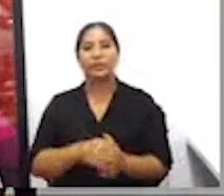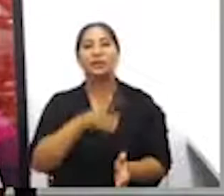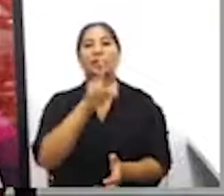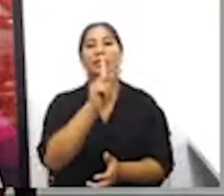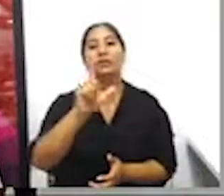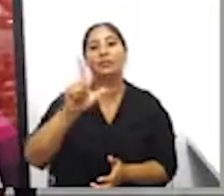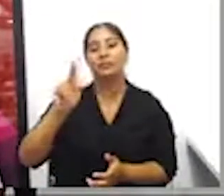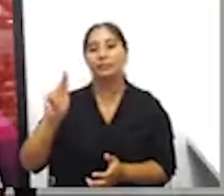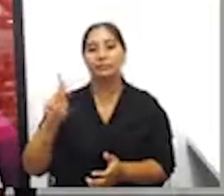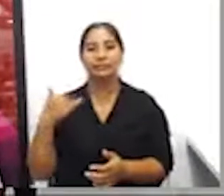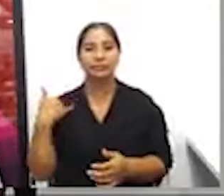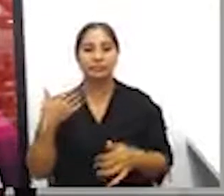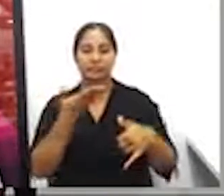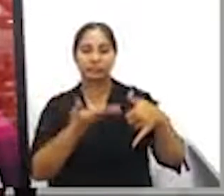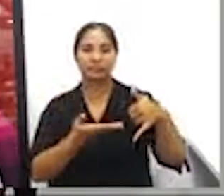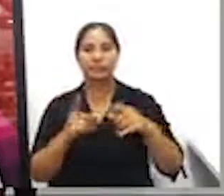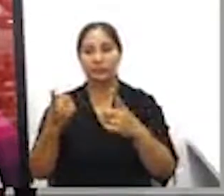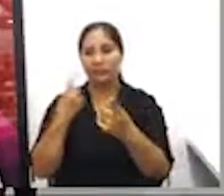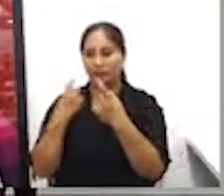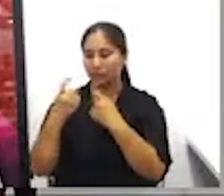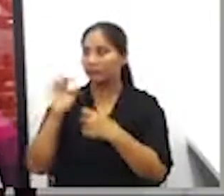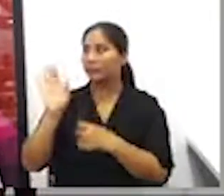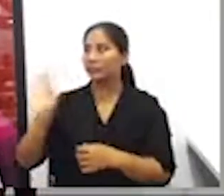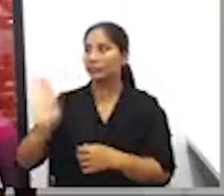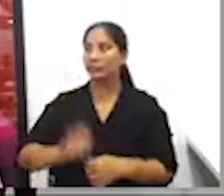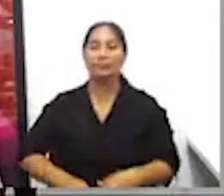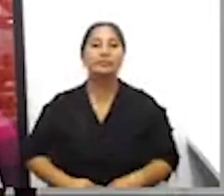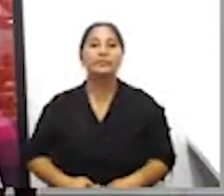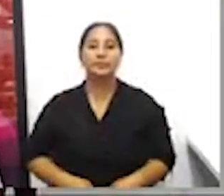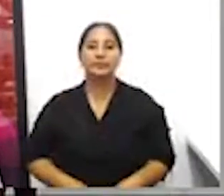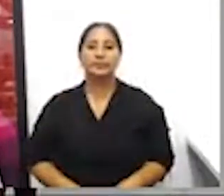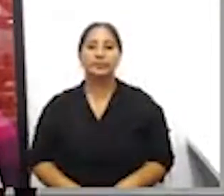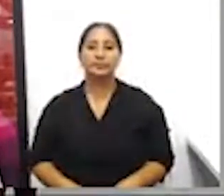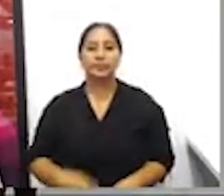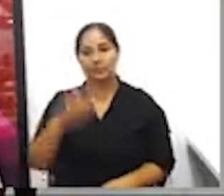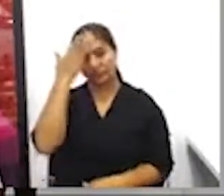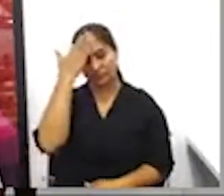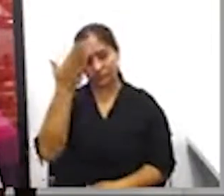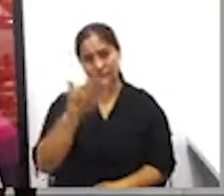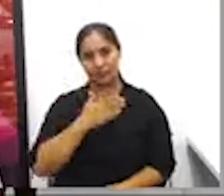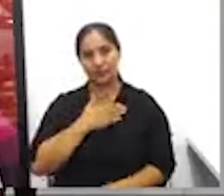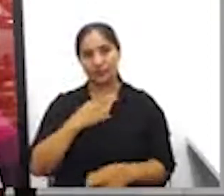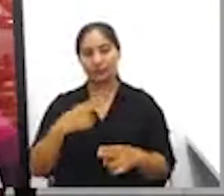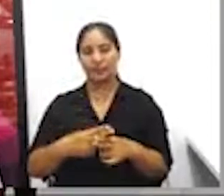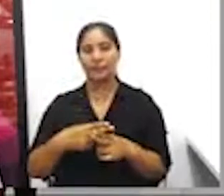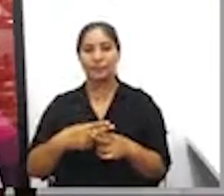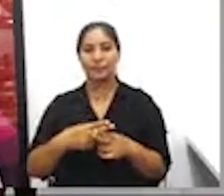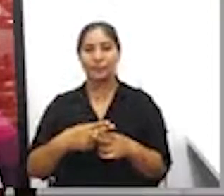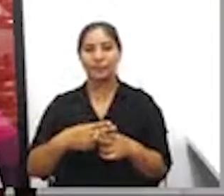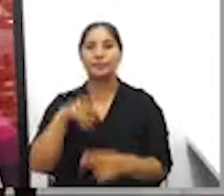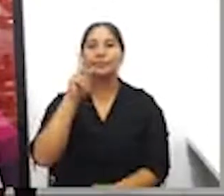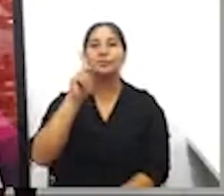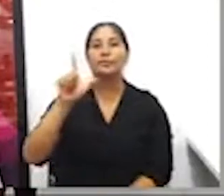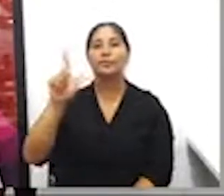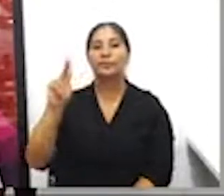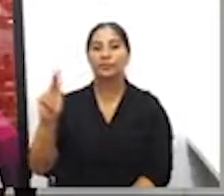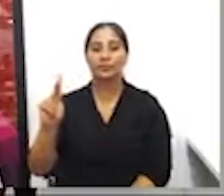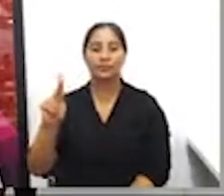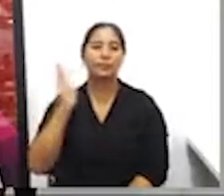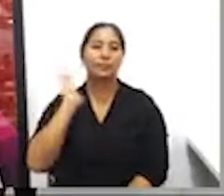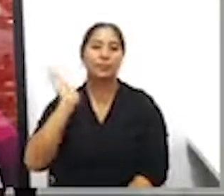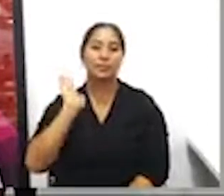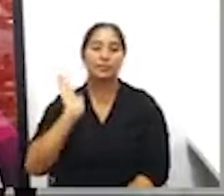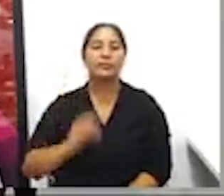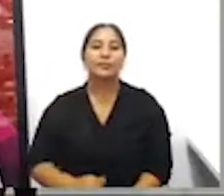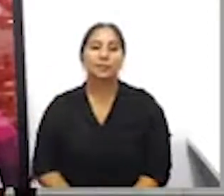please. Good afternoon. Hi. So my name is Korakot Ansiri, and I'm a YSEALI alumni for